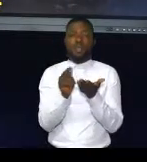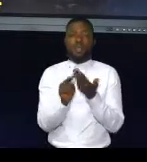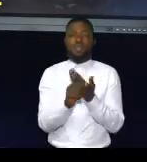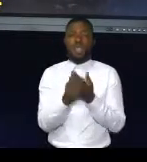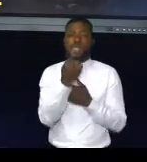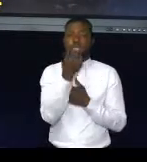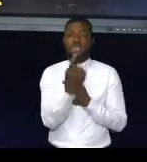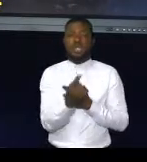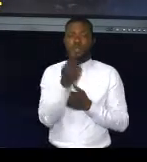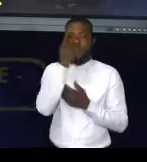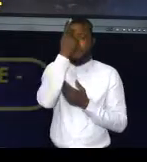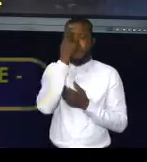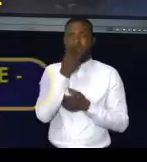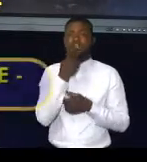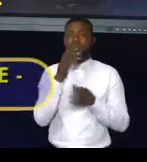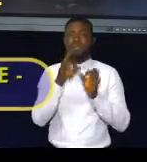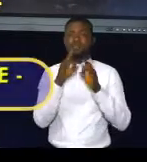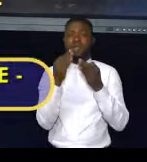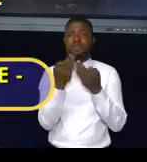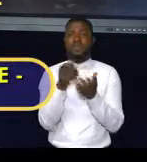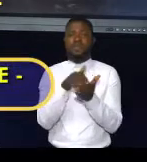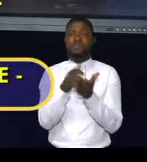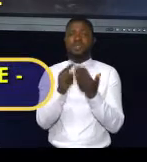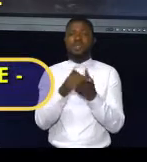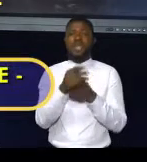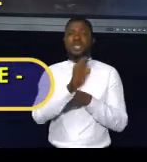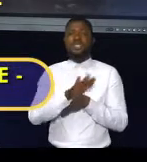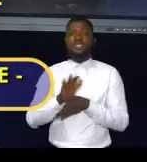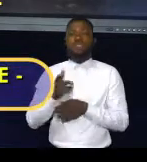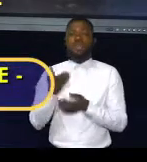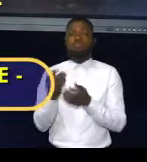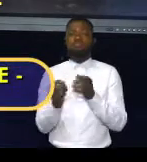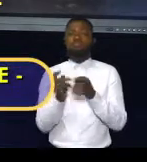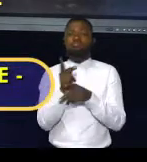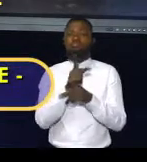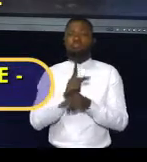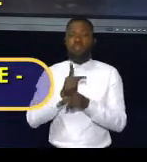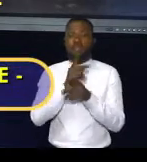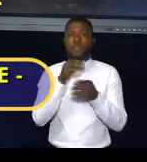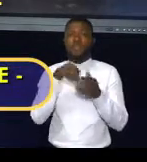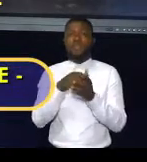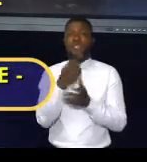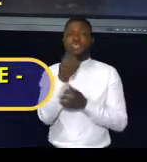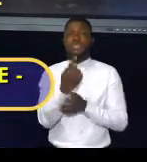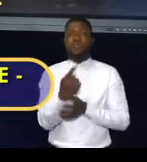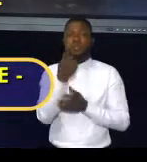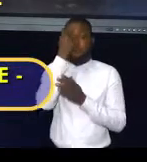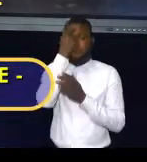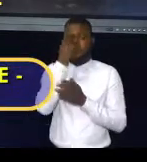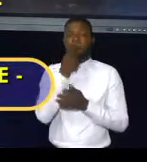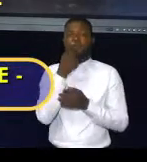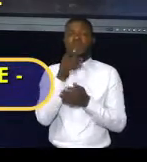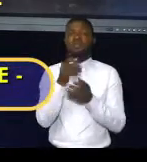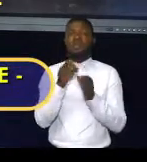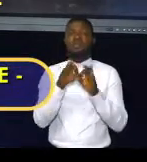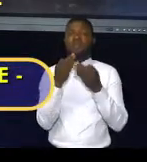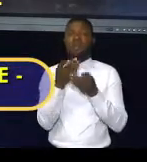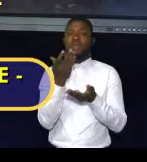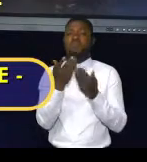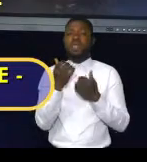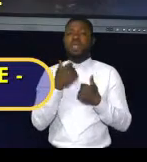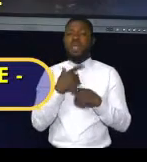Single parent family weaknesses. Children brought up in single parent family may have